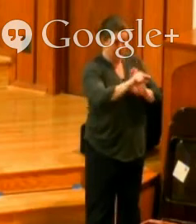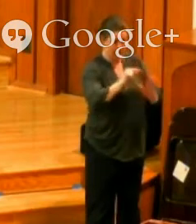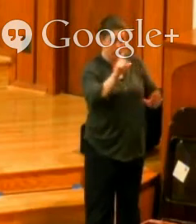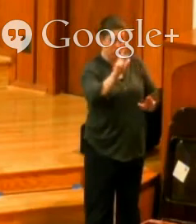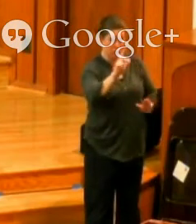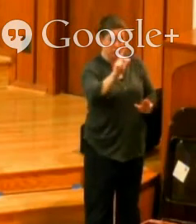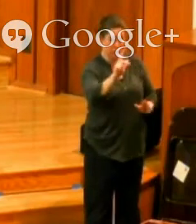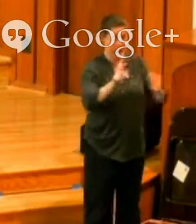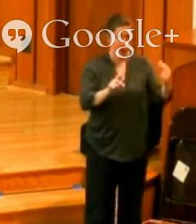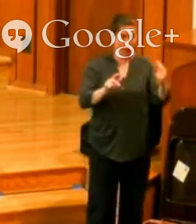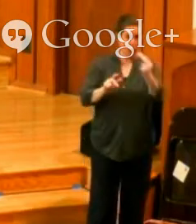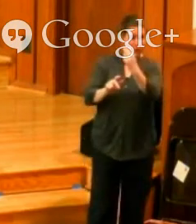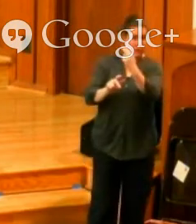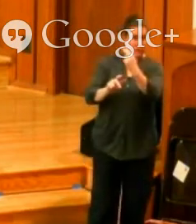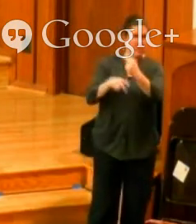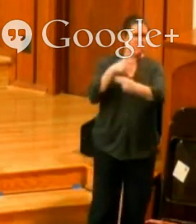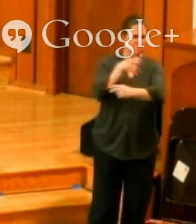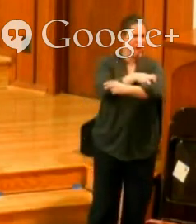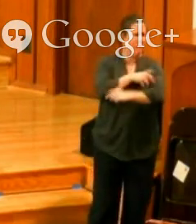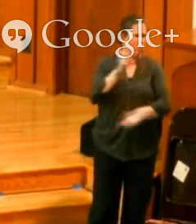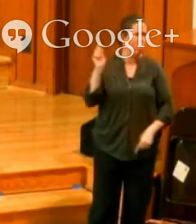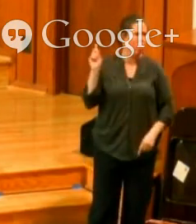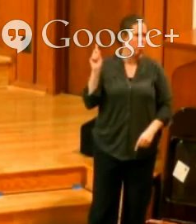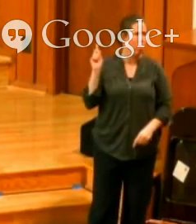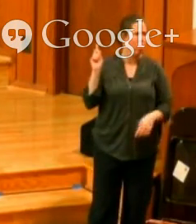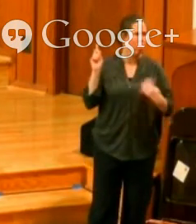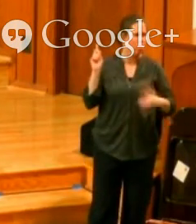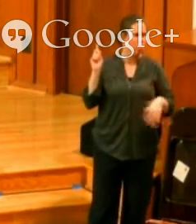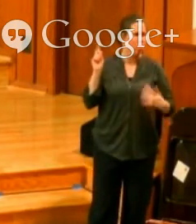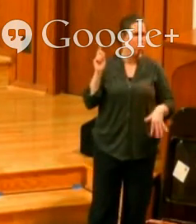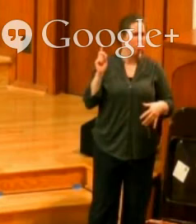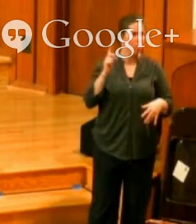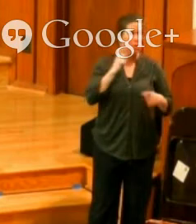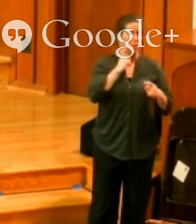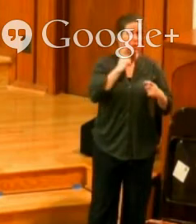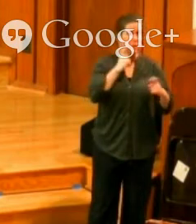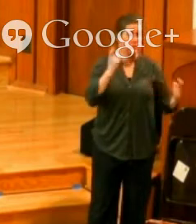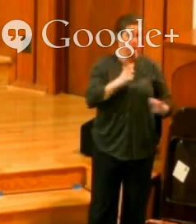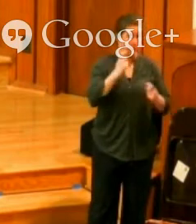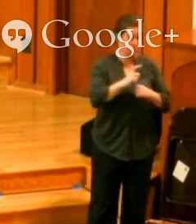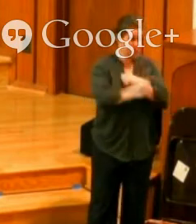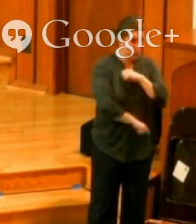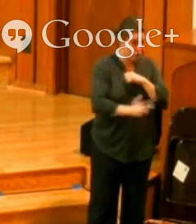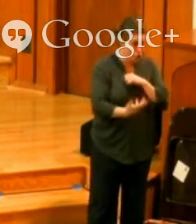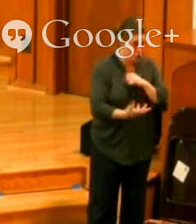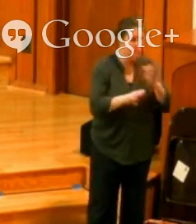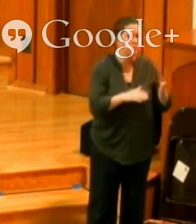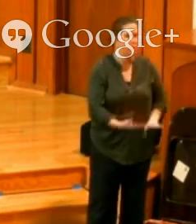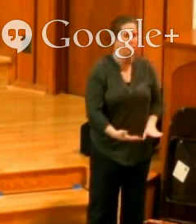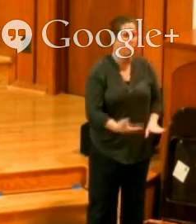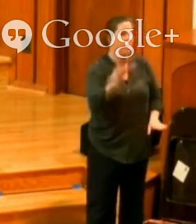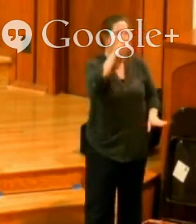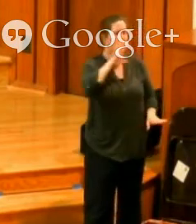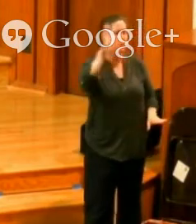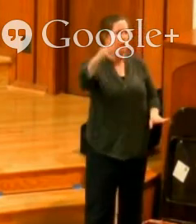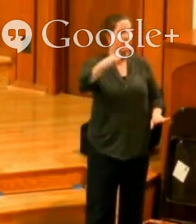says here. Powerful text. It says, the wages of sin is what? Death, but the gift of God is eternal life through Jesus Christ